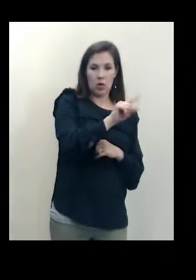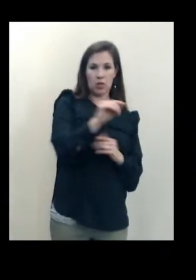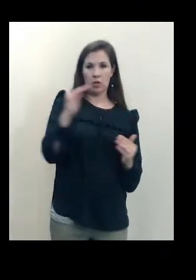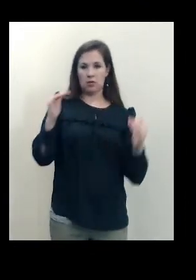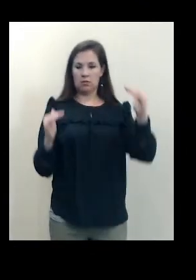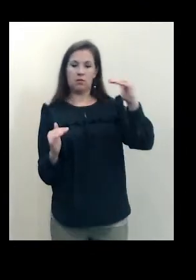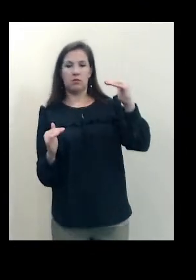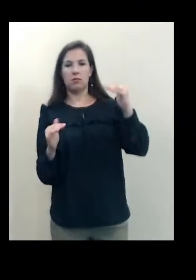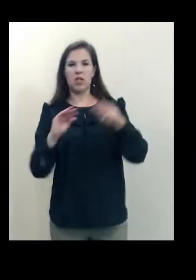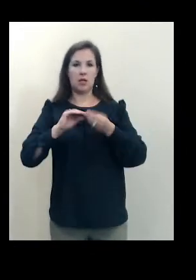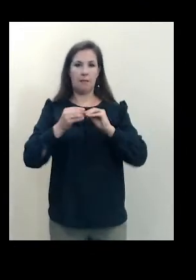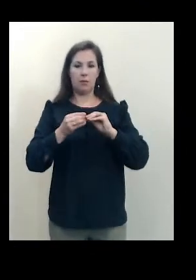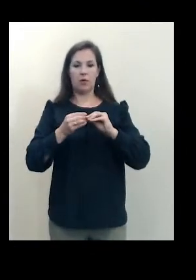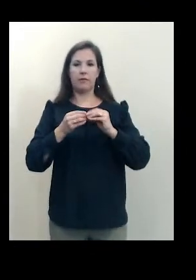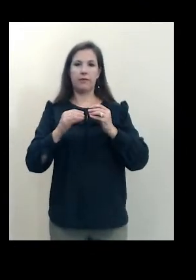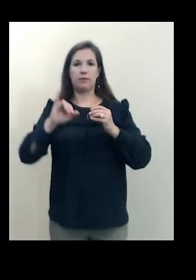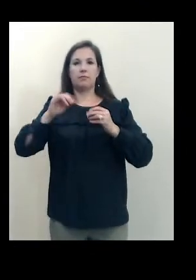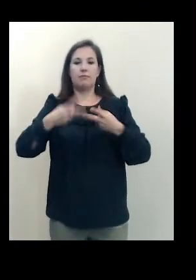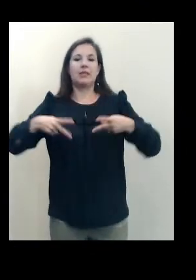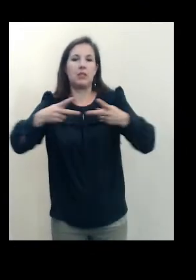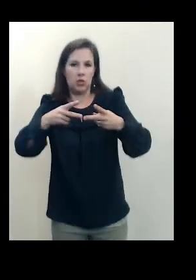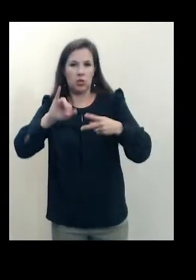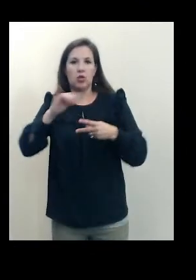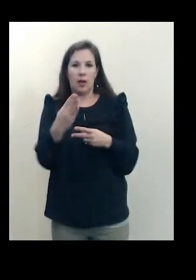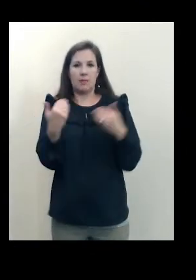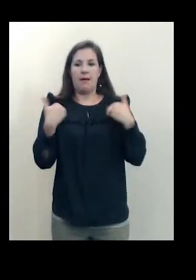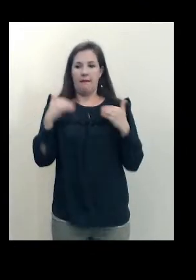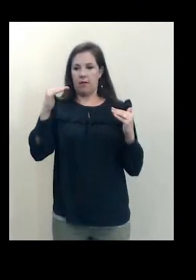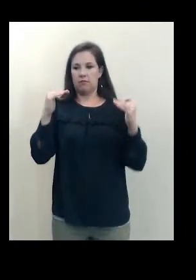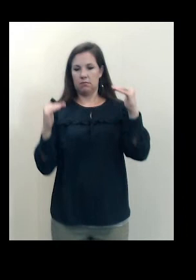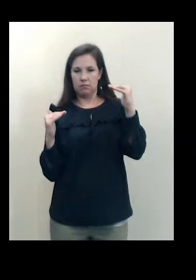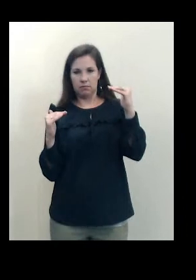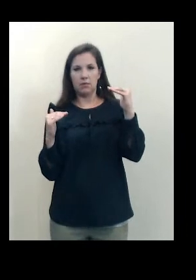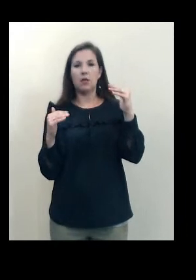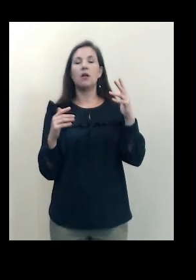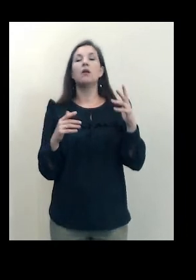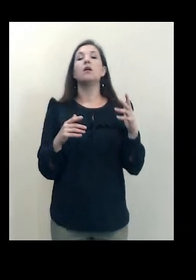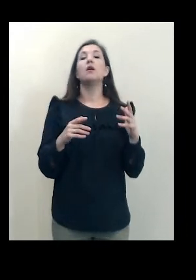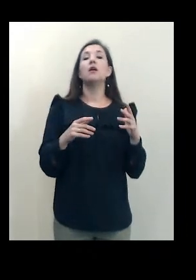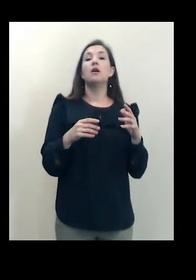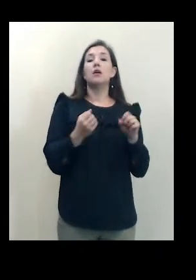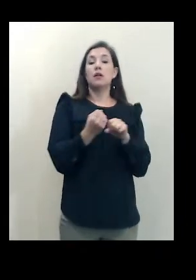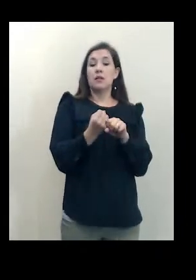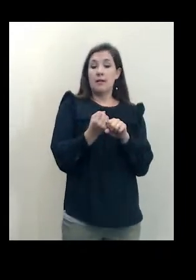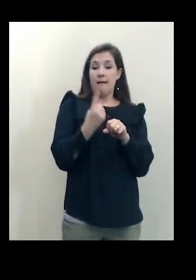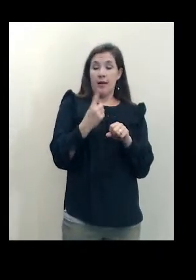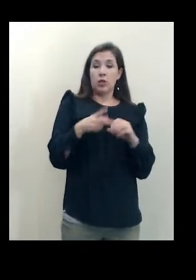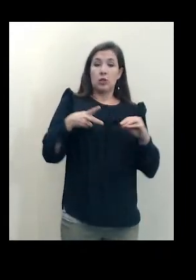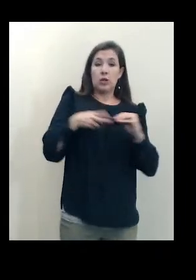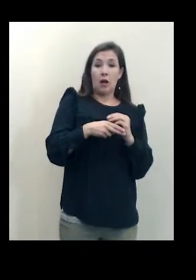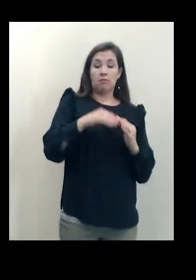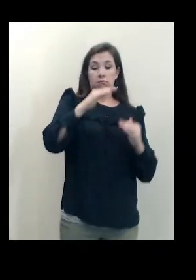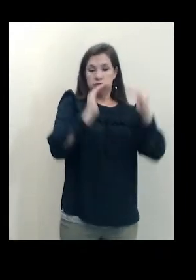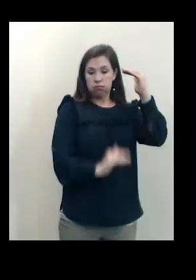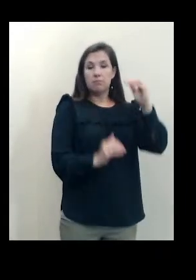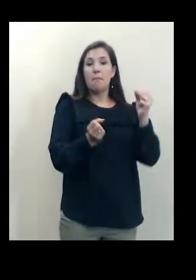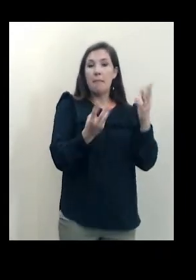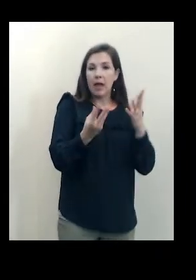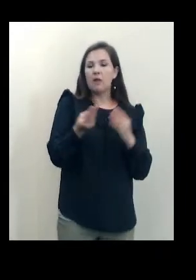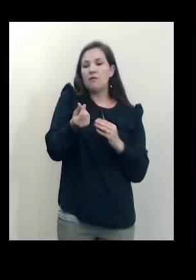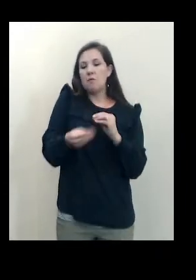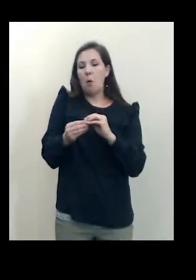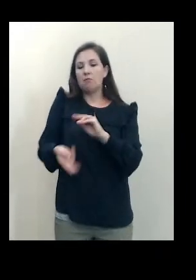have restored a number of positions that were cut as a result of the deficit remediation plan because of